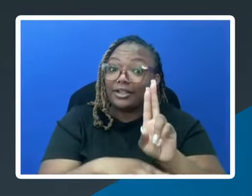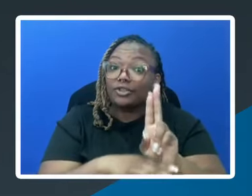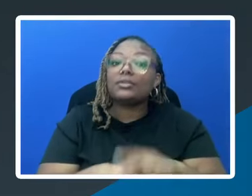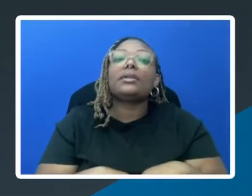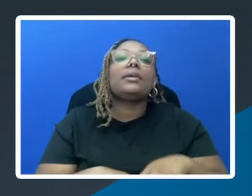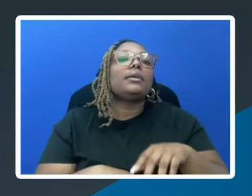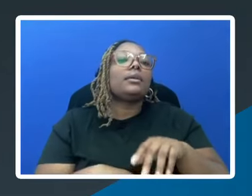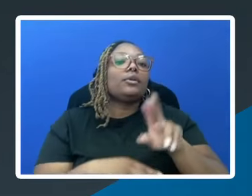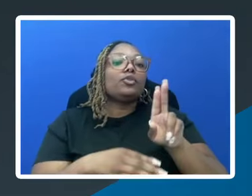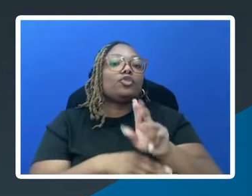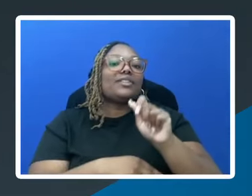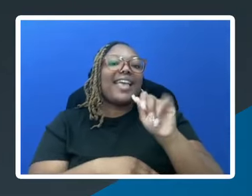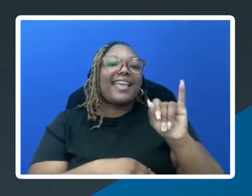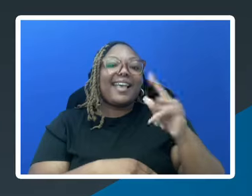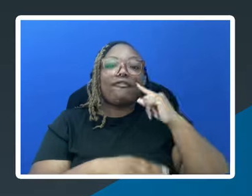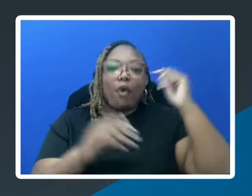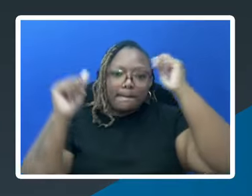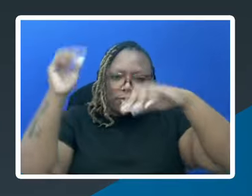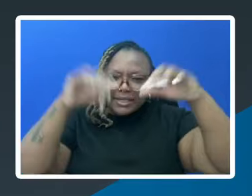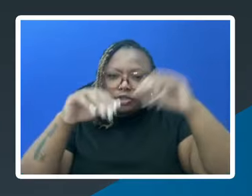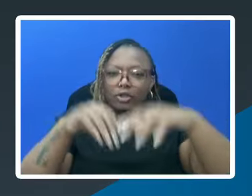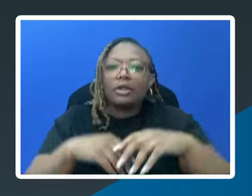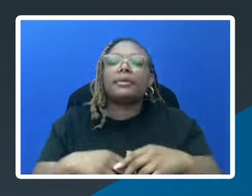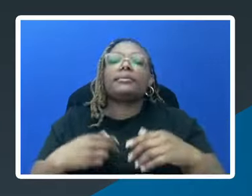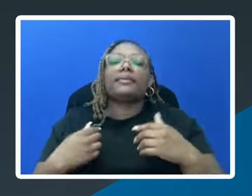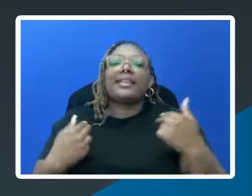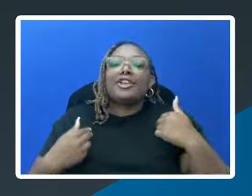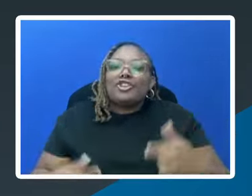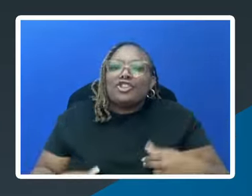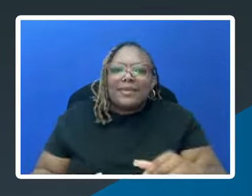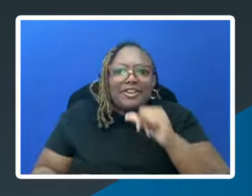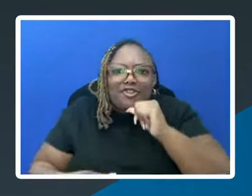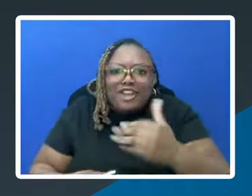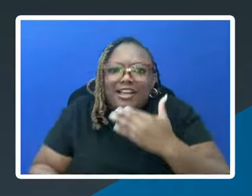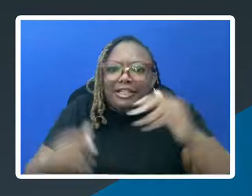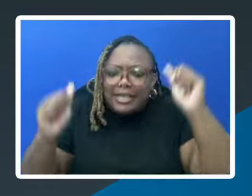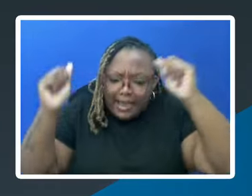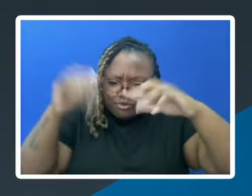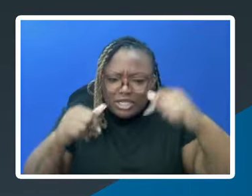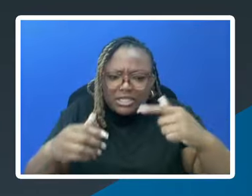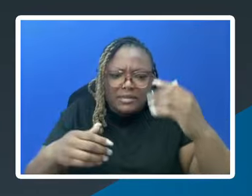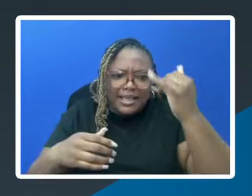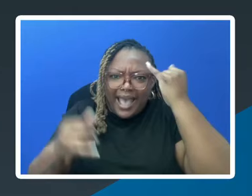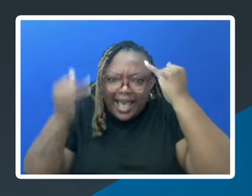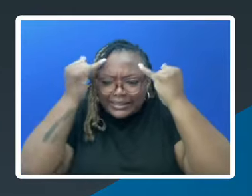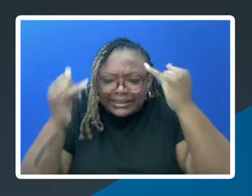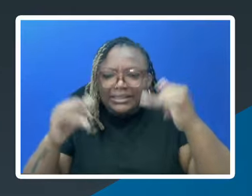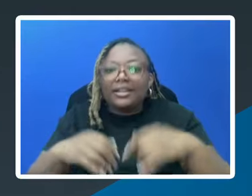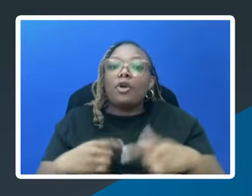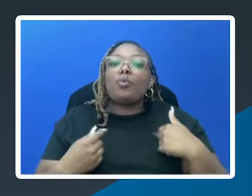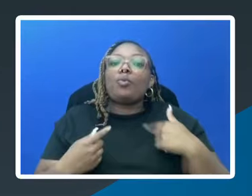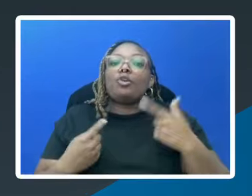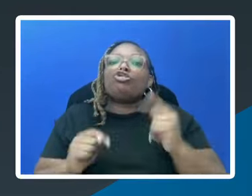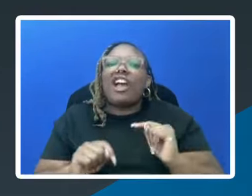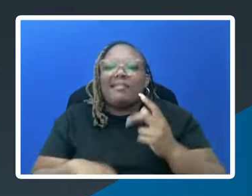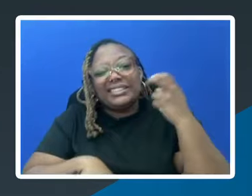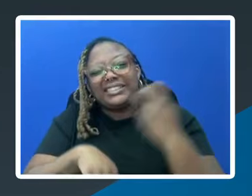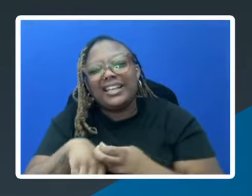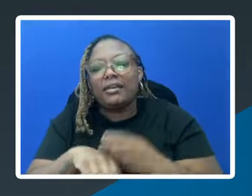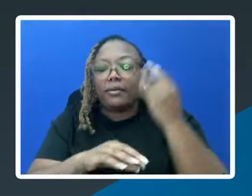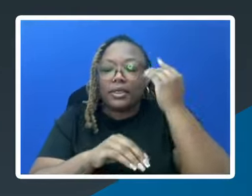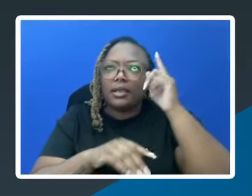brainstorming. Humans, it turns out, are not very good at brainstorming. We try, but it's tough. You know, we think of one idea. Maybe we think of